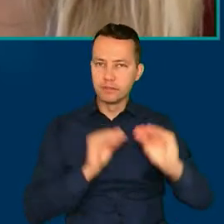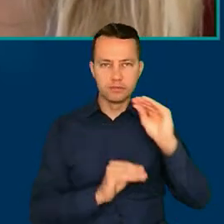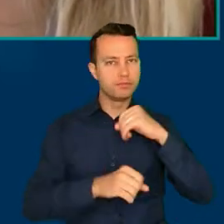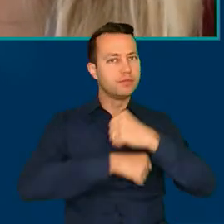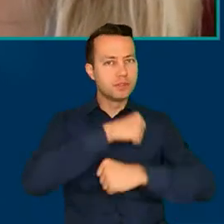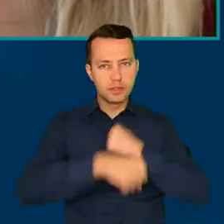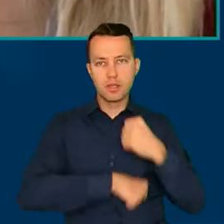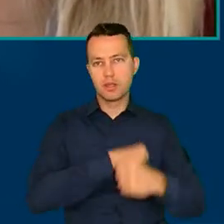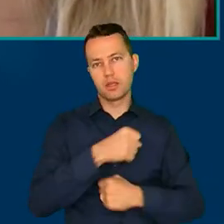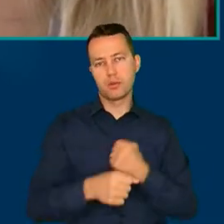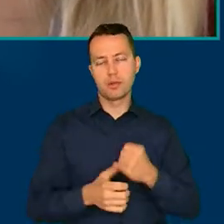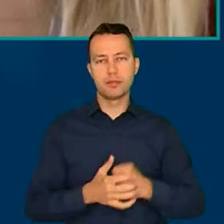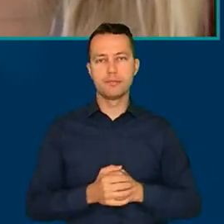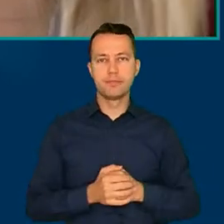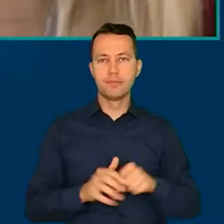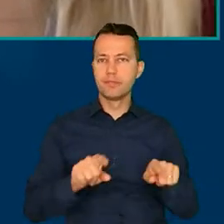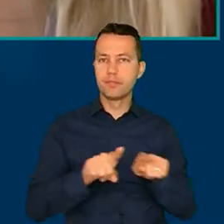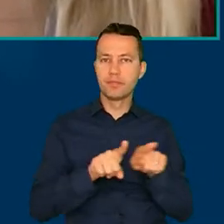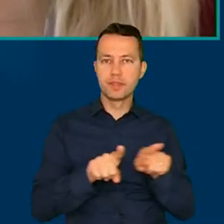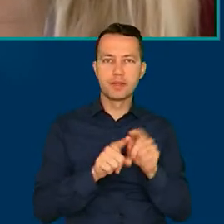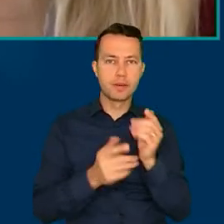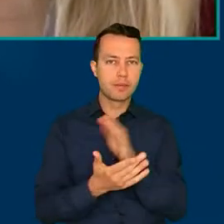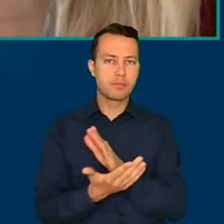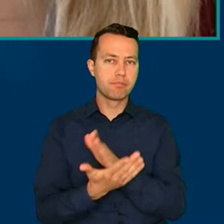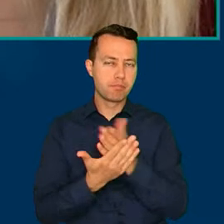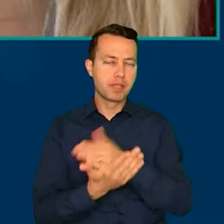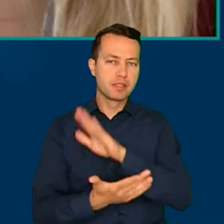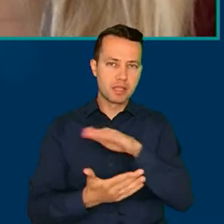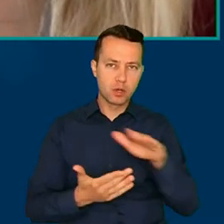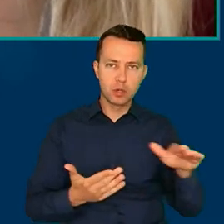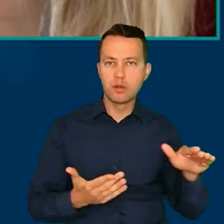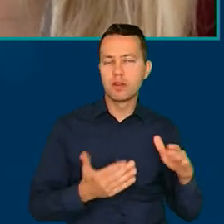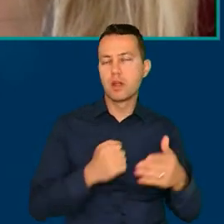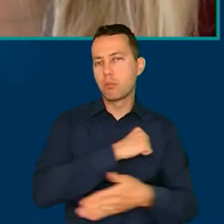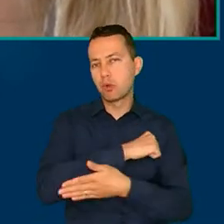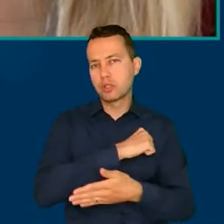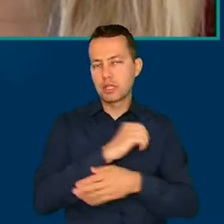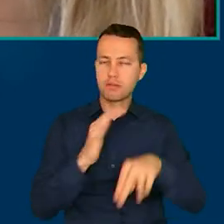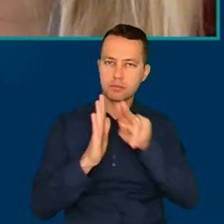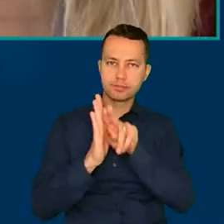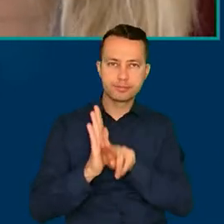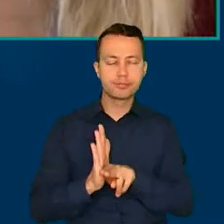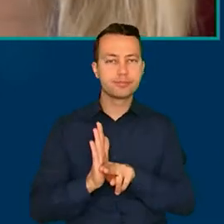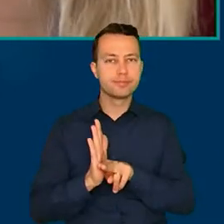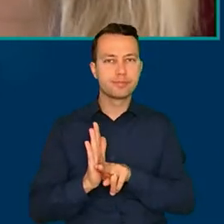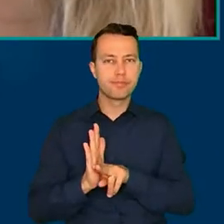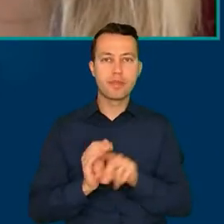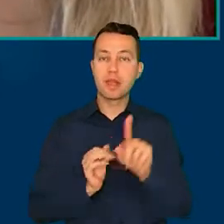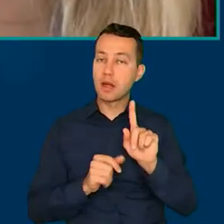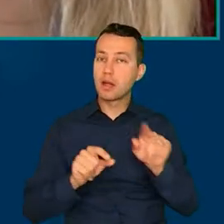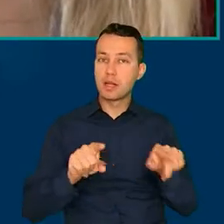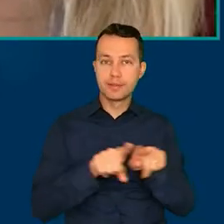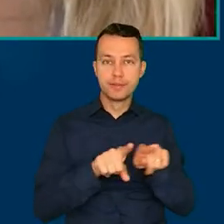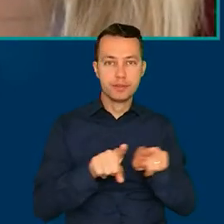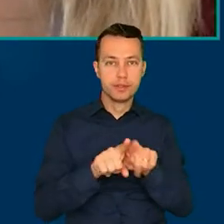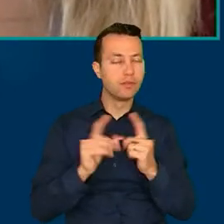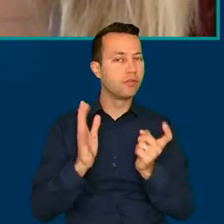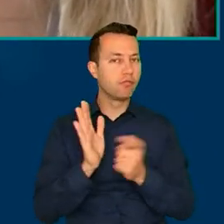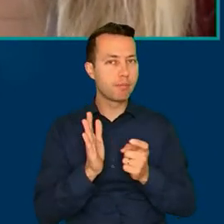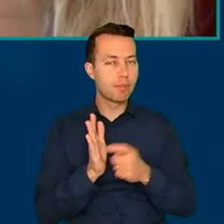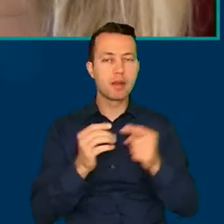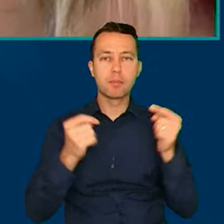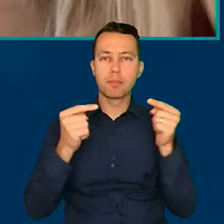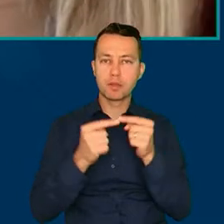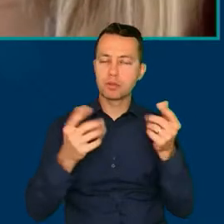on due diligence, as well as expectations for your business relationships to make sure that there's alignment there. And it would